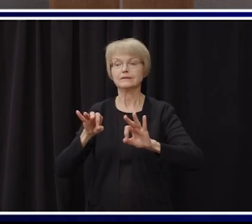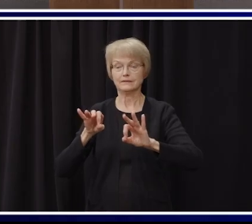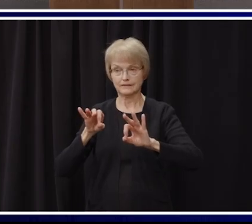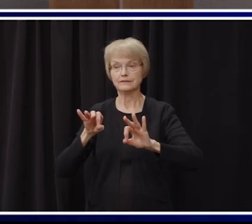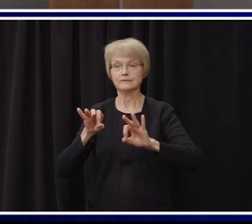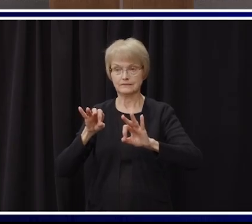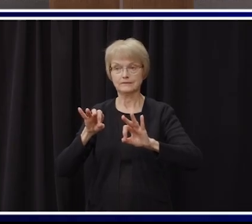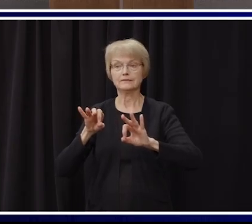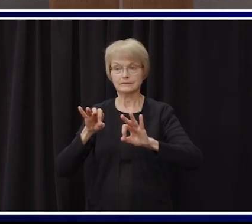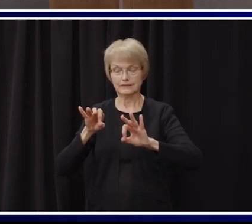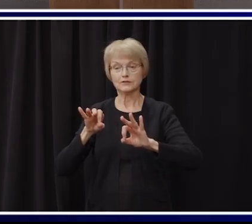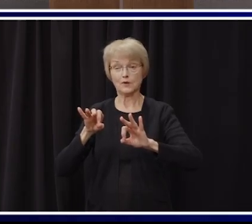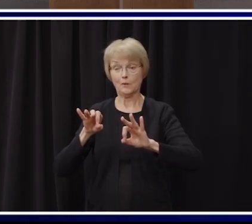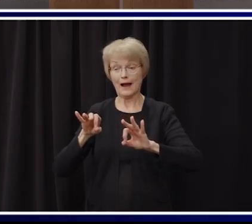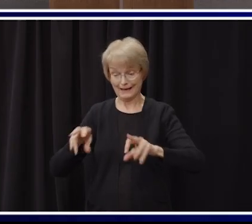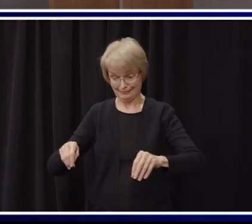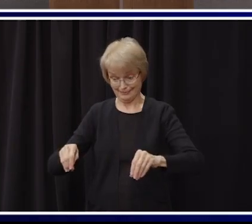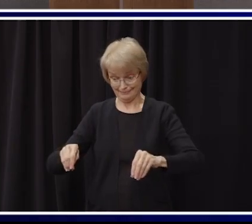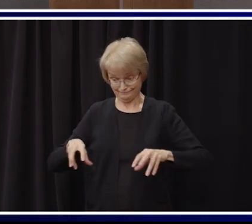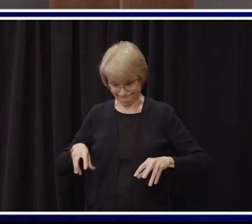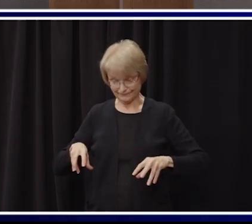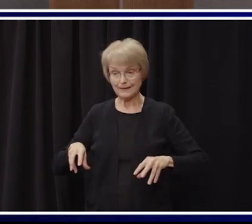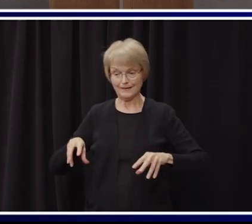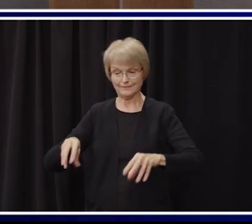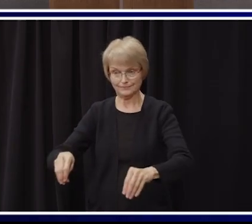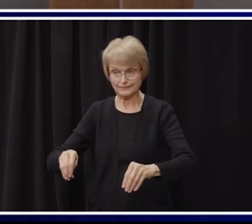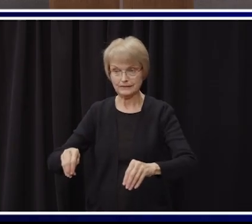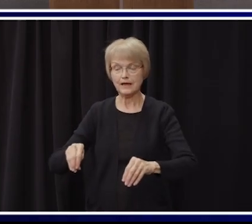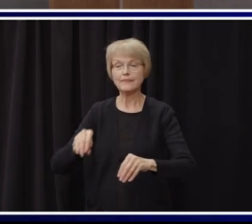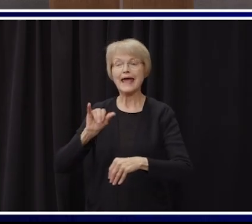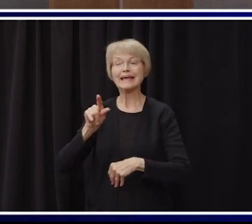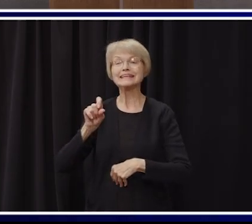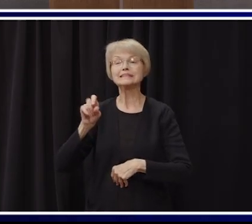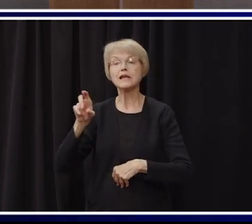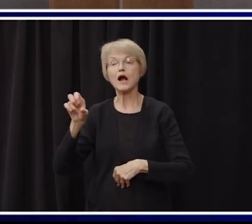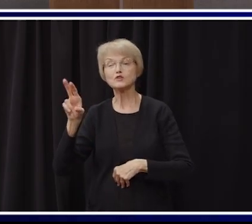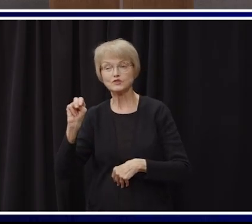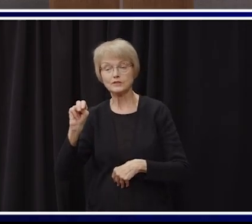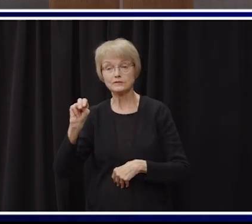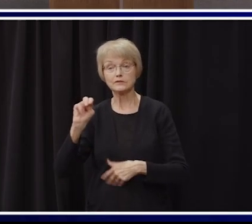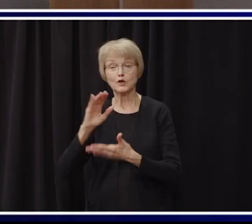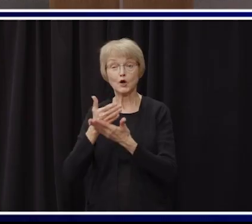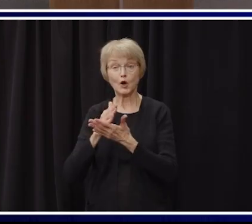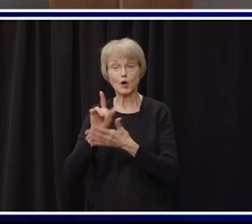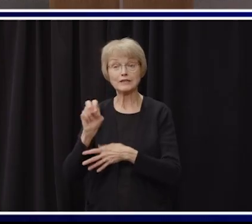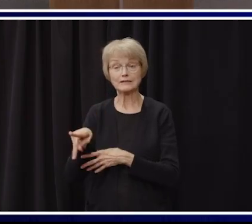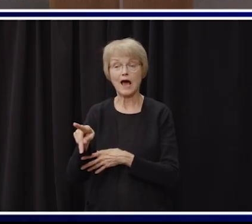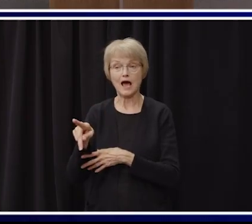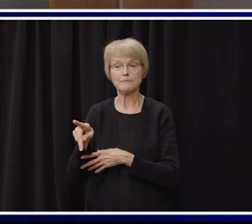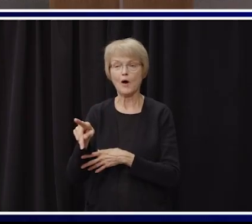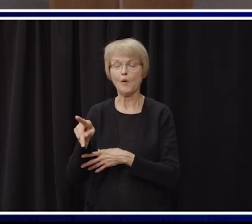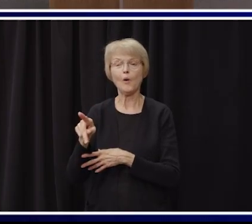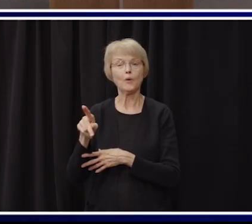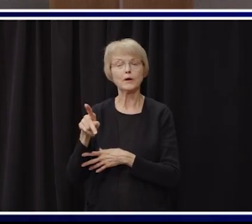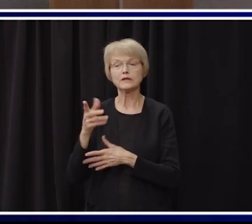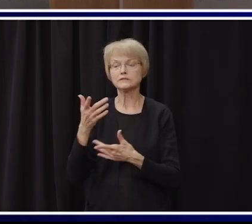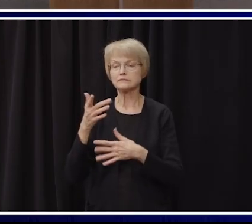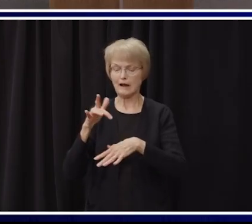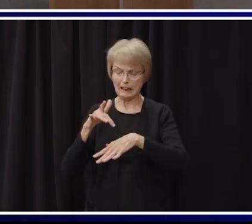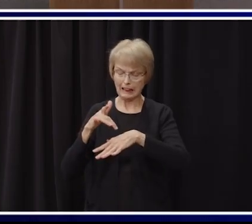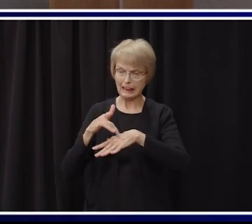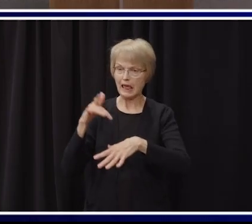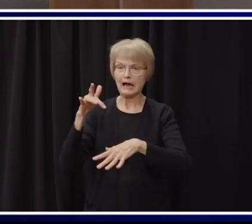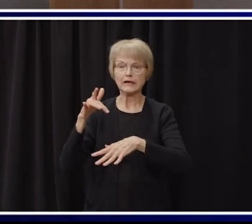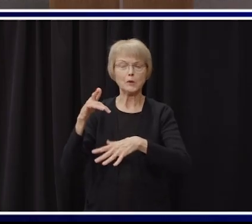can take apart. The beauty of this induction cooktop is that it's very light to touch. It'll